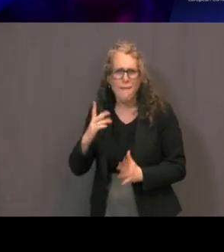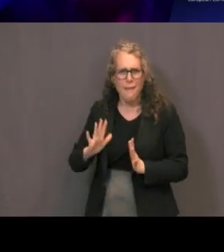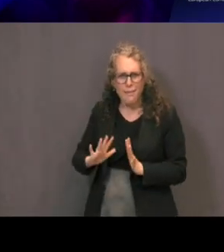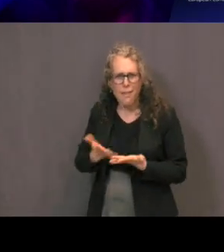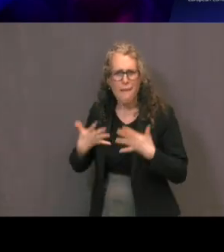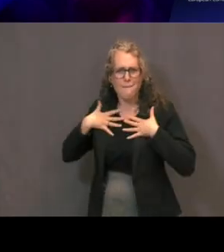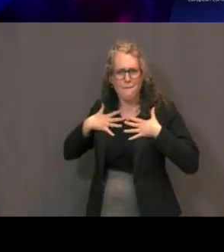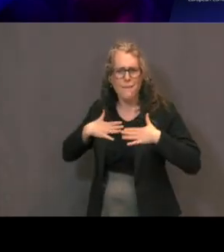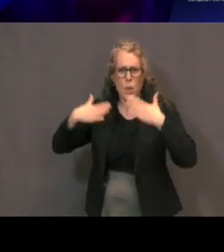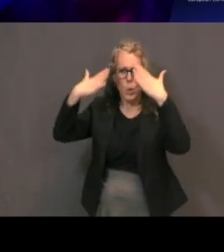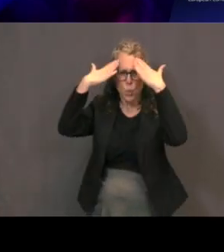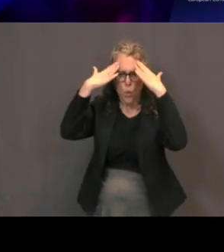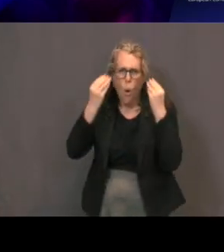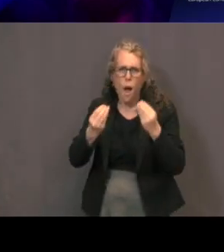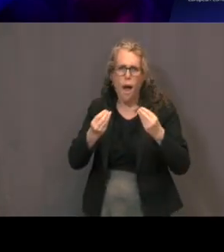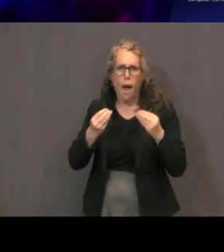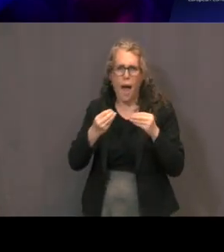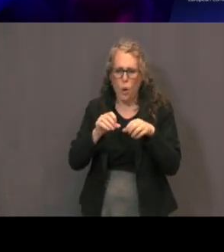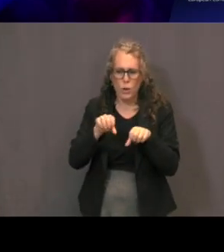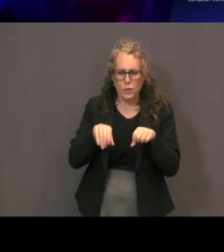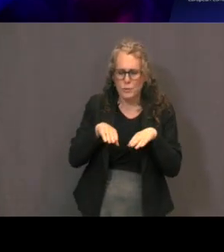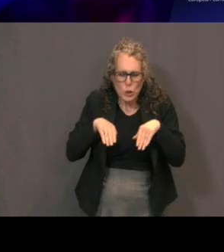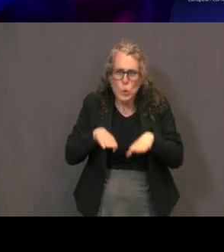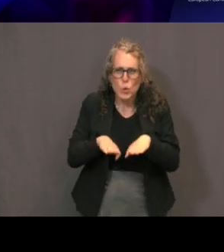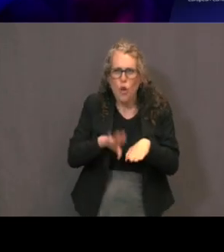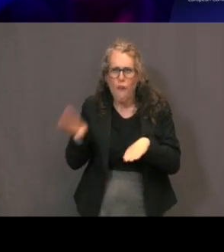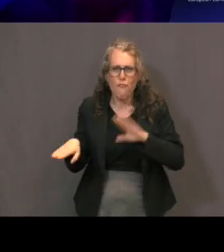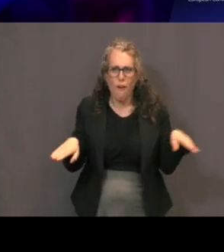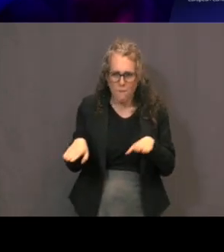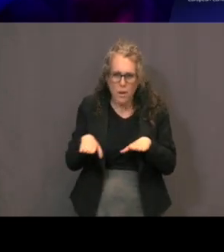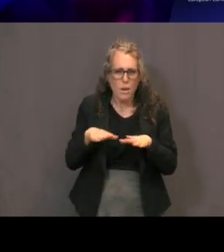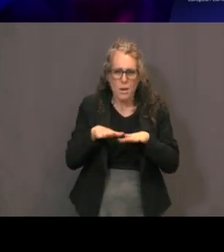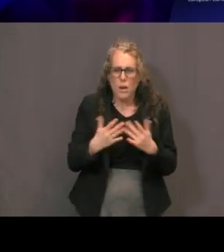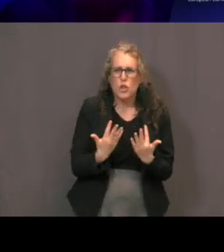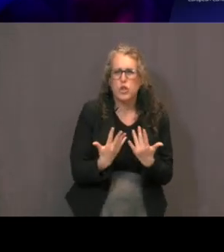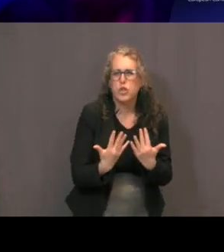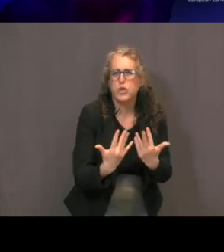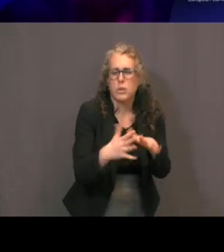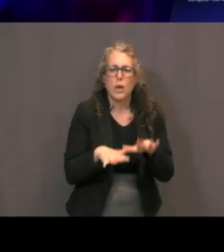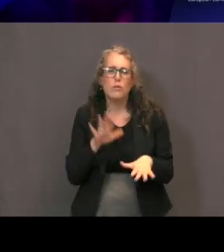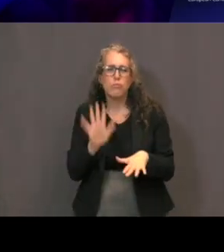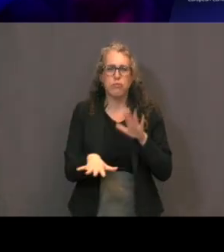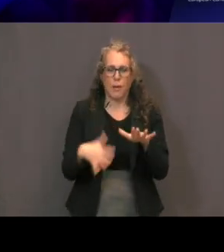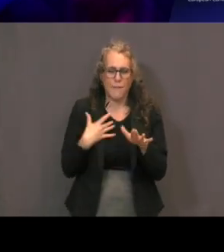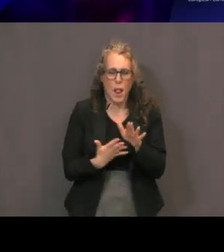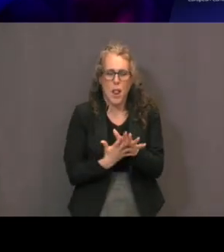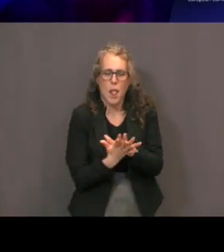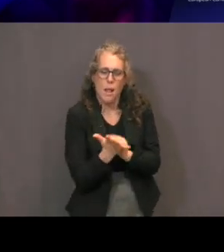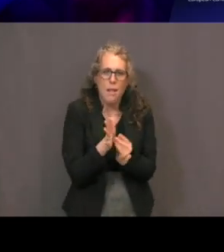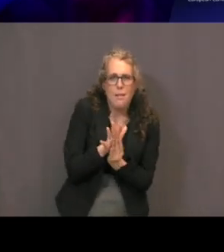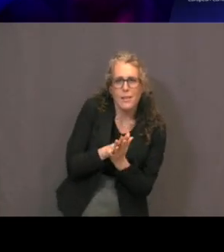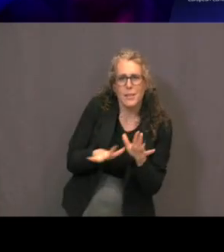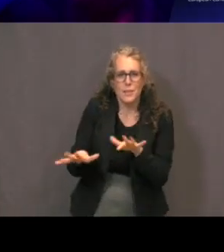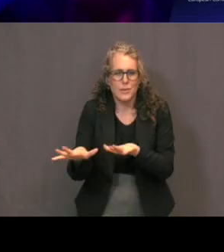to walk barefoot through a field and have all these profoundly human experiences